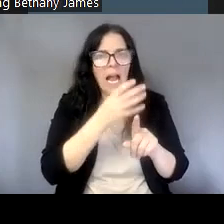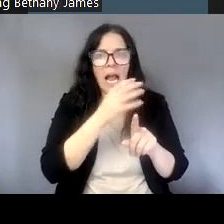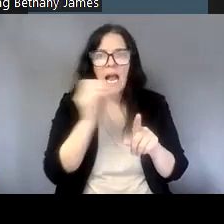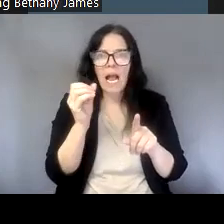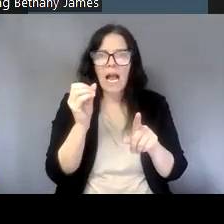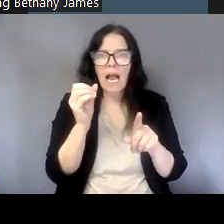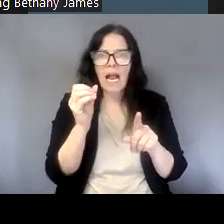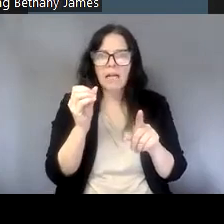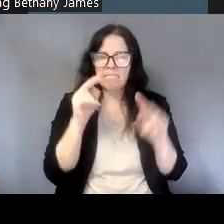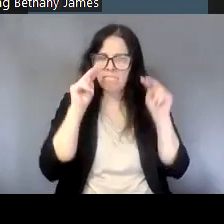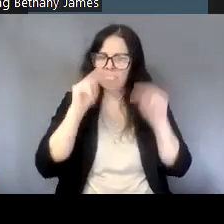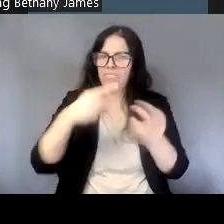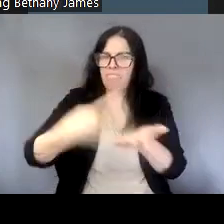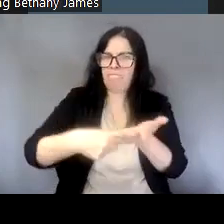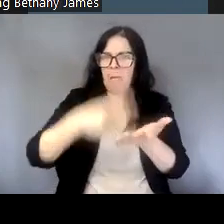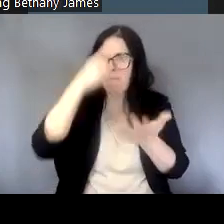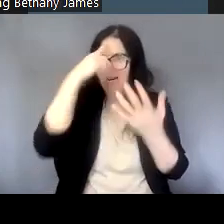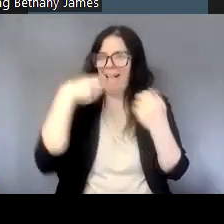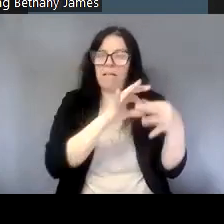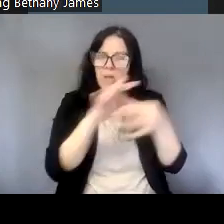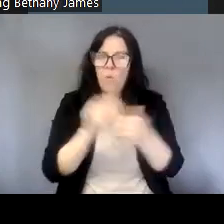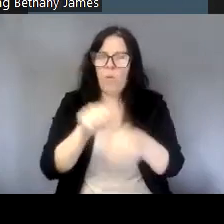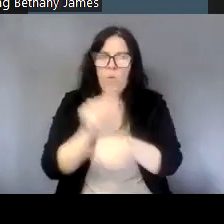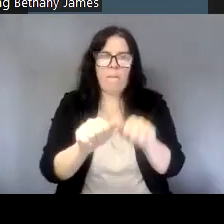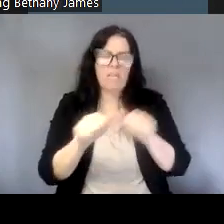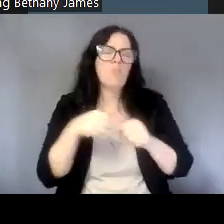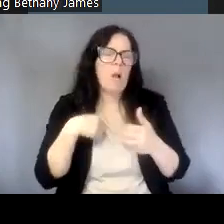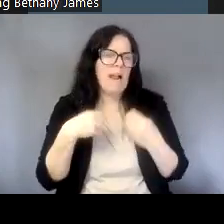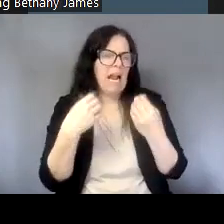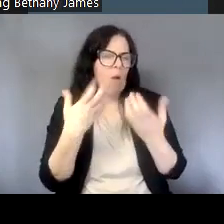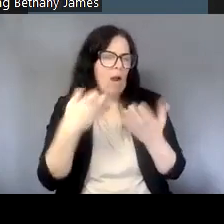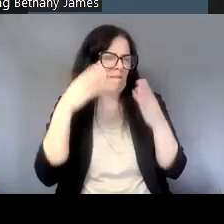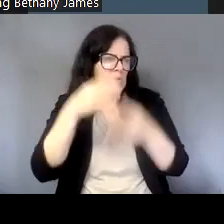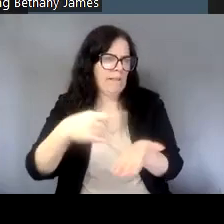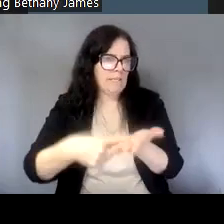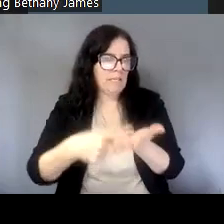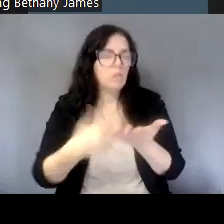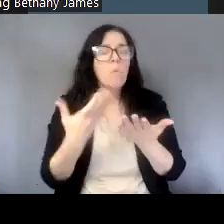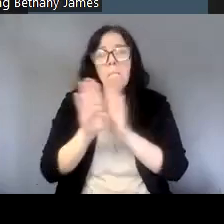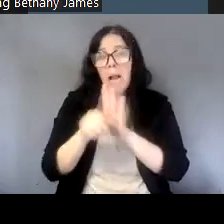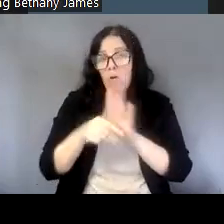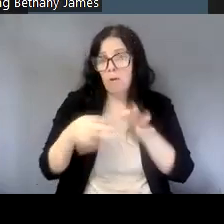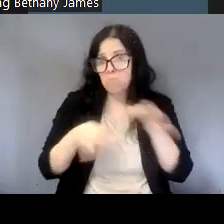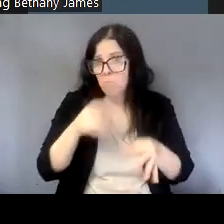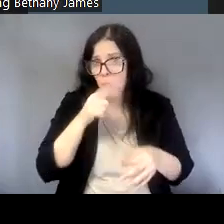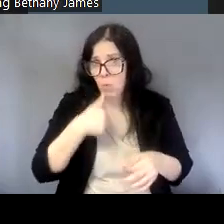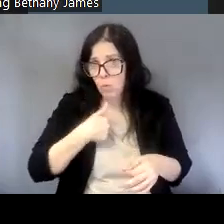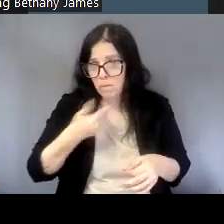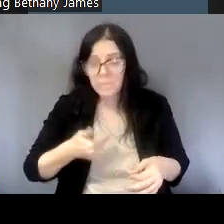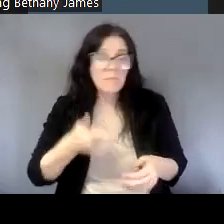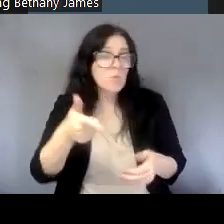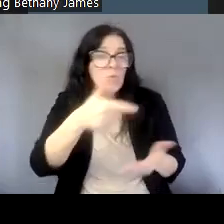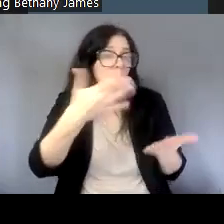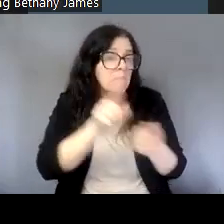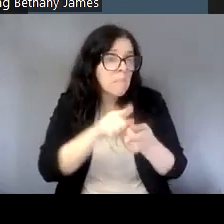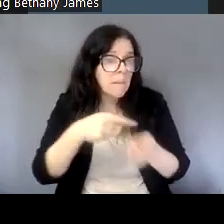So I want to focus on that. Just give you a quick background of who I am. For those of you who don't know me, I've been